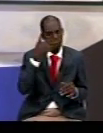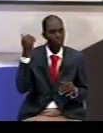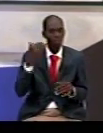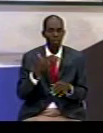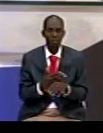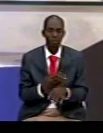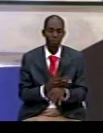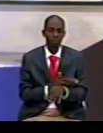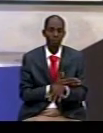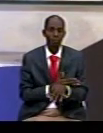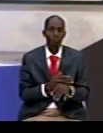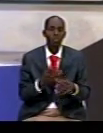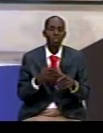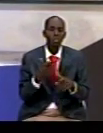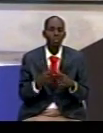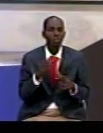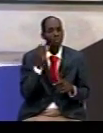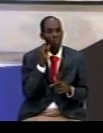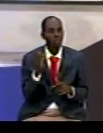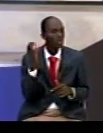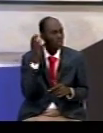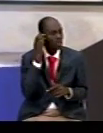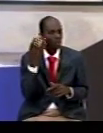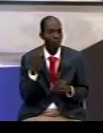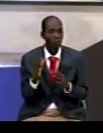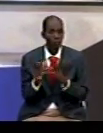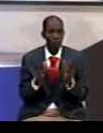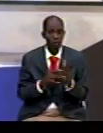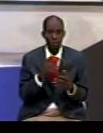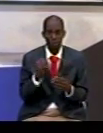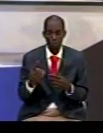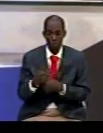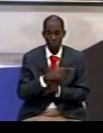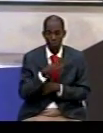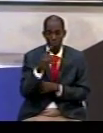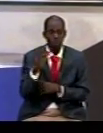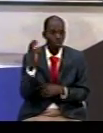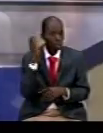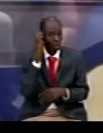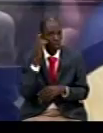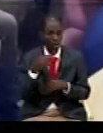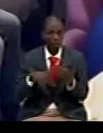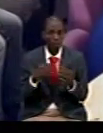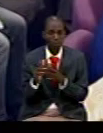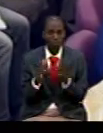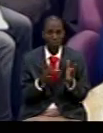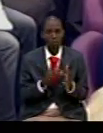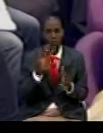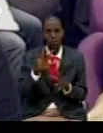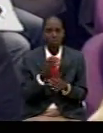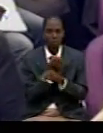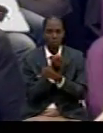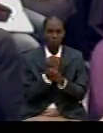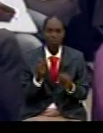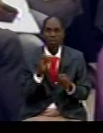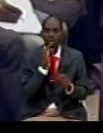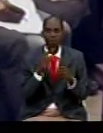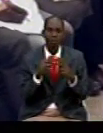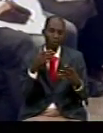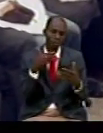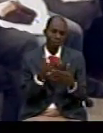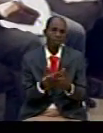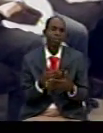she heard of Jesus. The day you hear of Jesus, your salvation is very